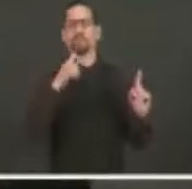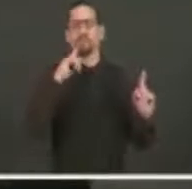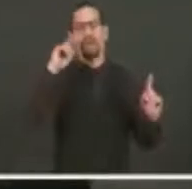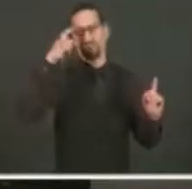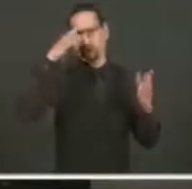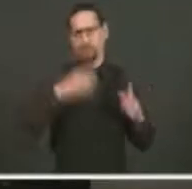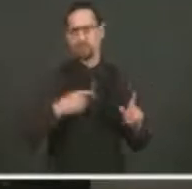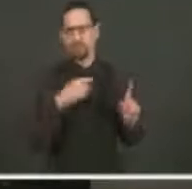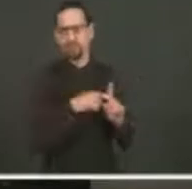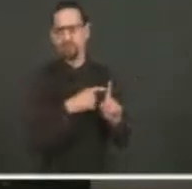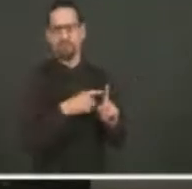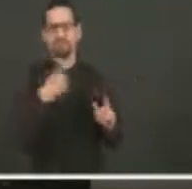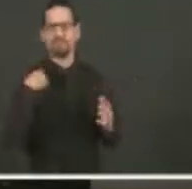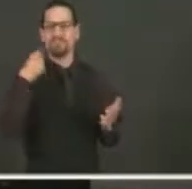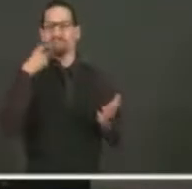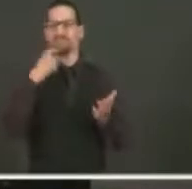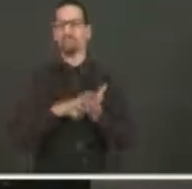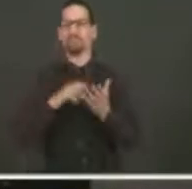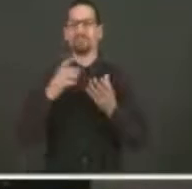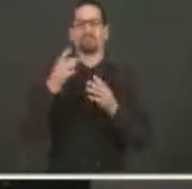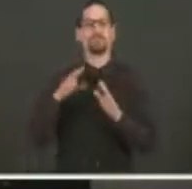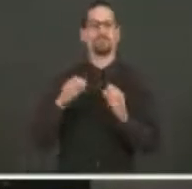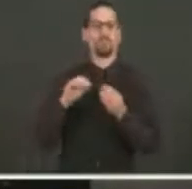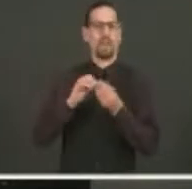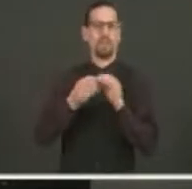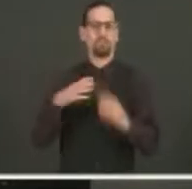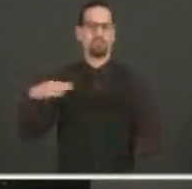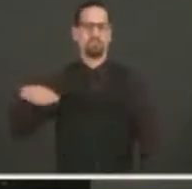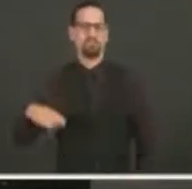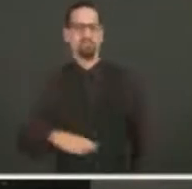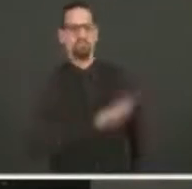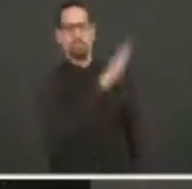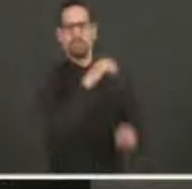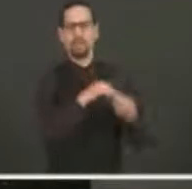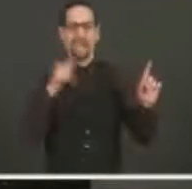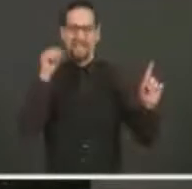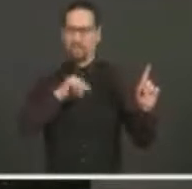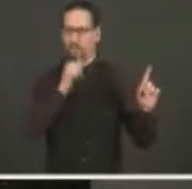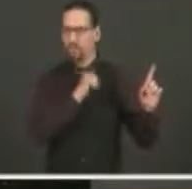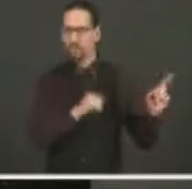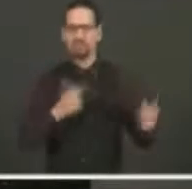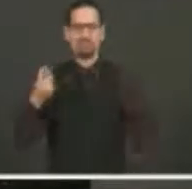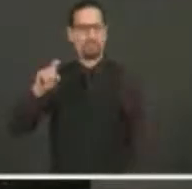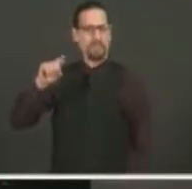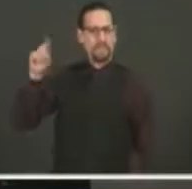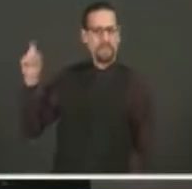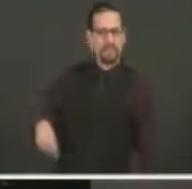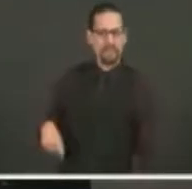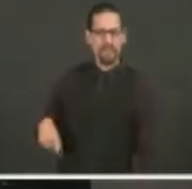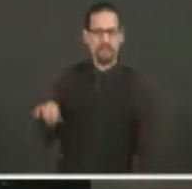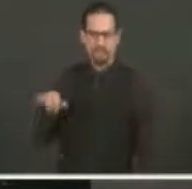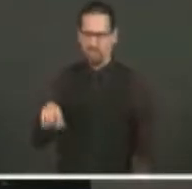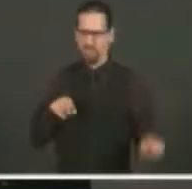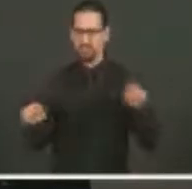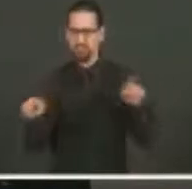states like Arizona, Texas, Florida, that in many cases were more aggressive aggressive about